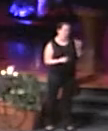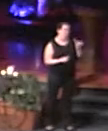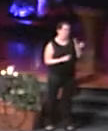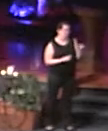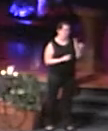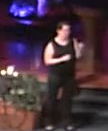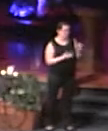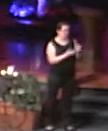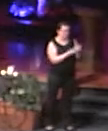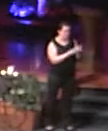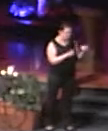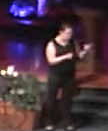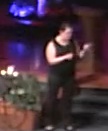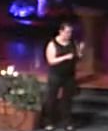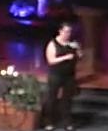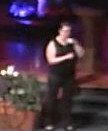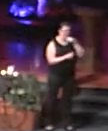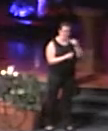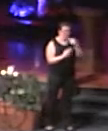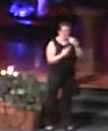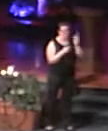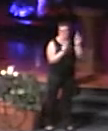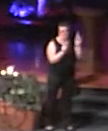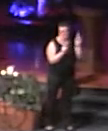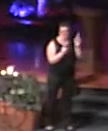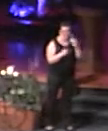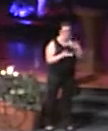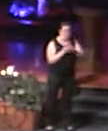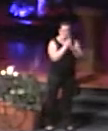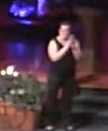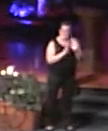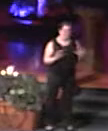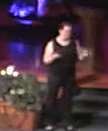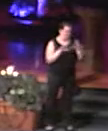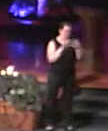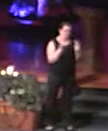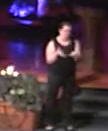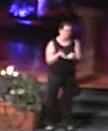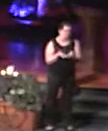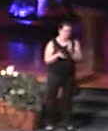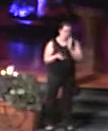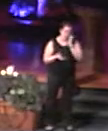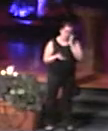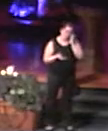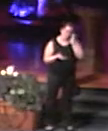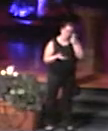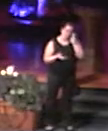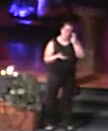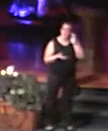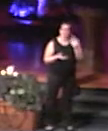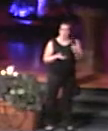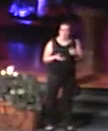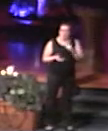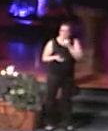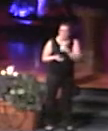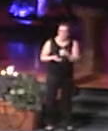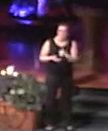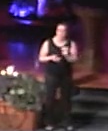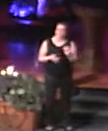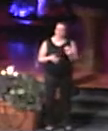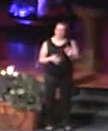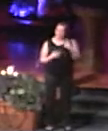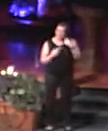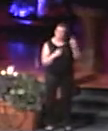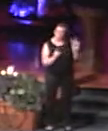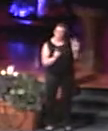separation is not working in terms of peace on earth, goodwill to all. It's just not working. If it were,